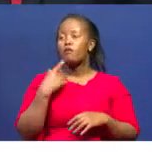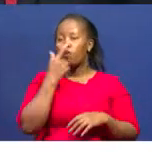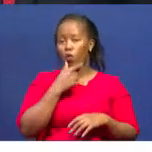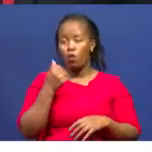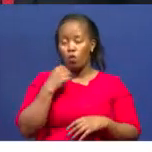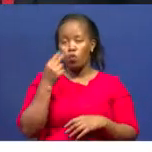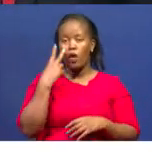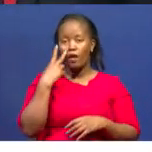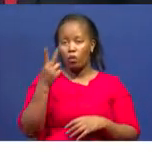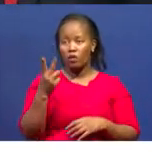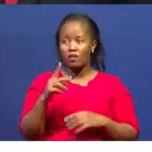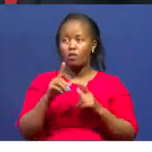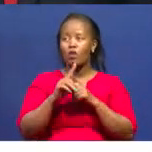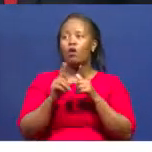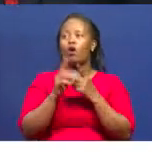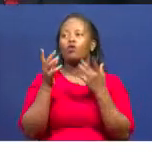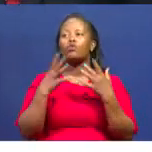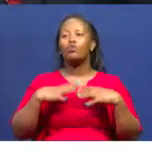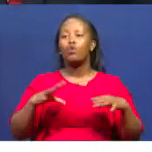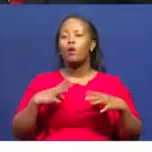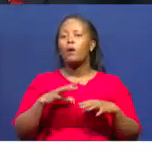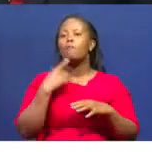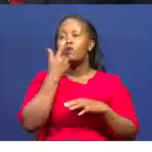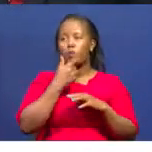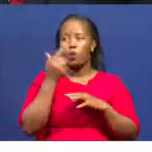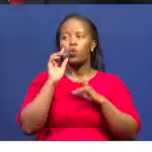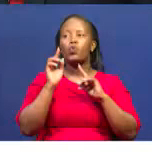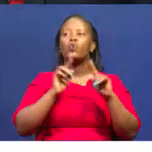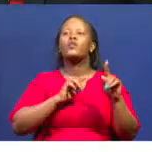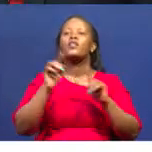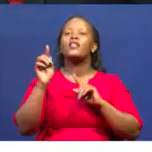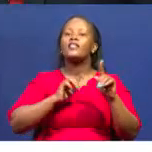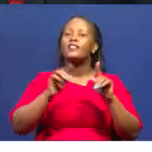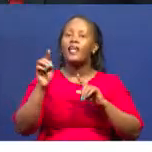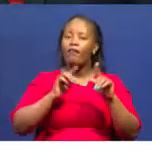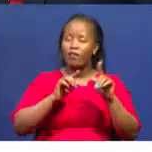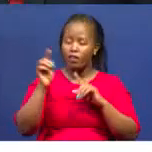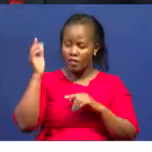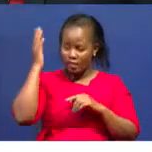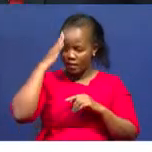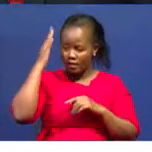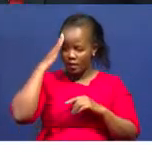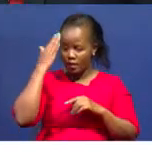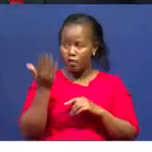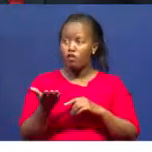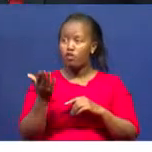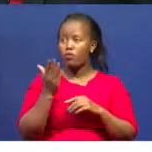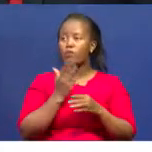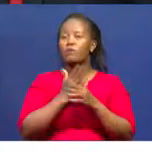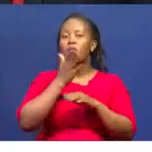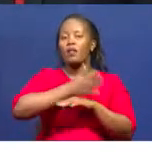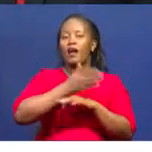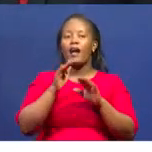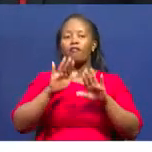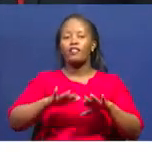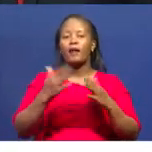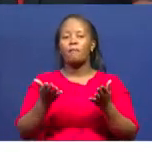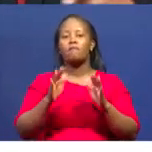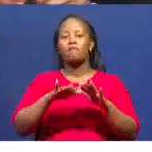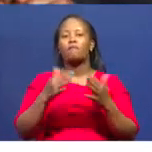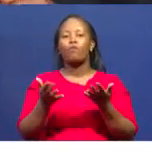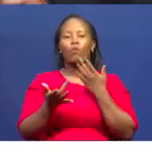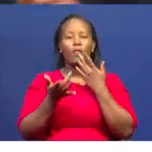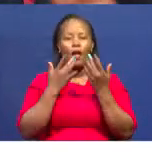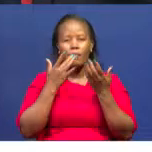and fans who traveled realized that the after party in